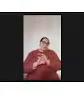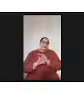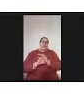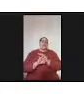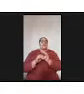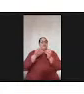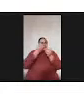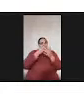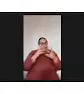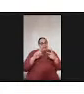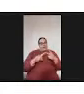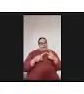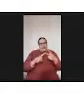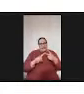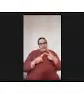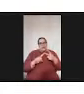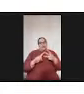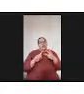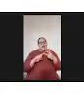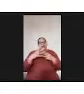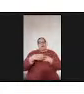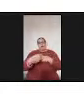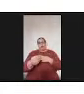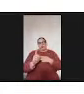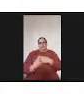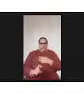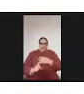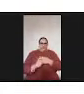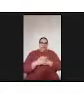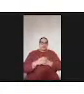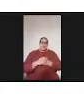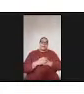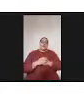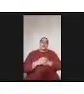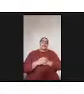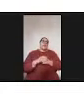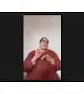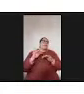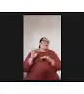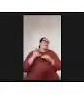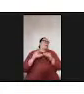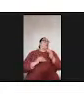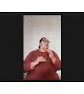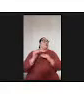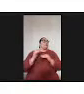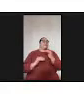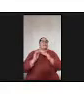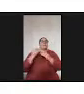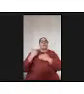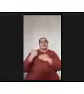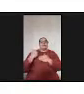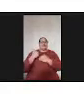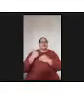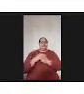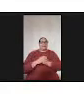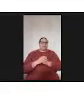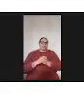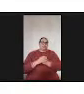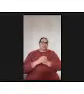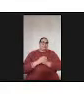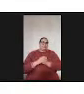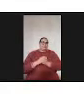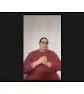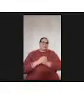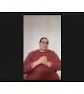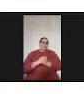notify, and evacuate the occupants of the building safely. Okay, there are